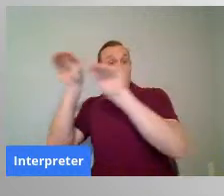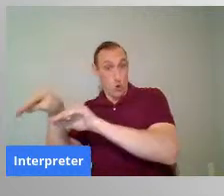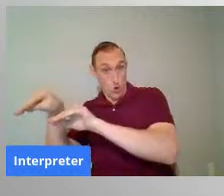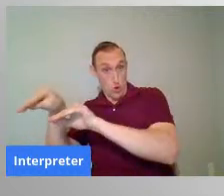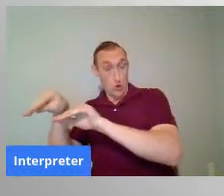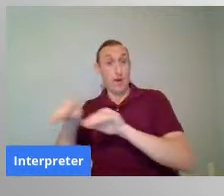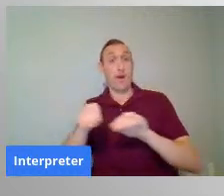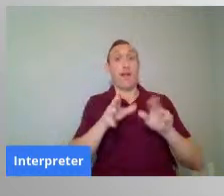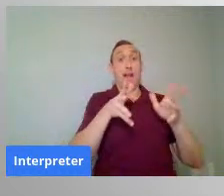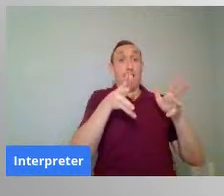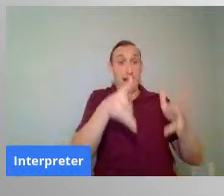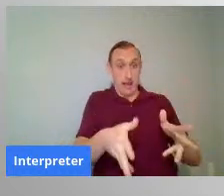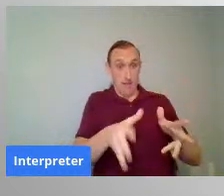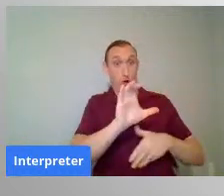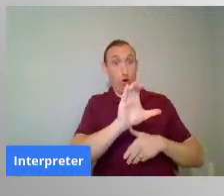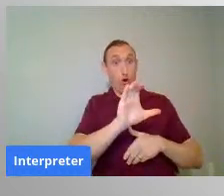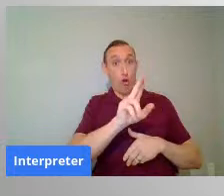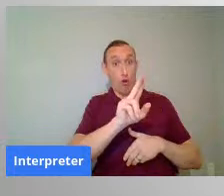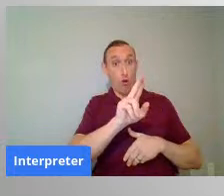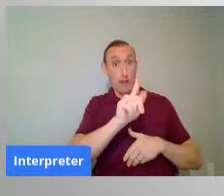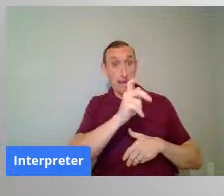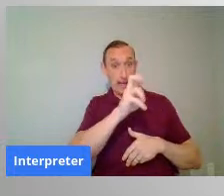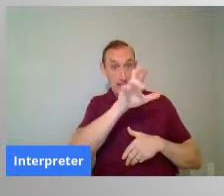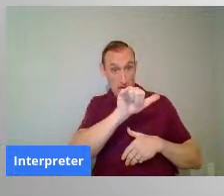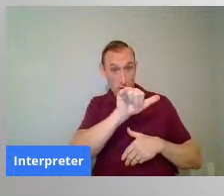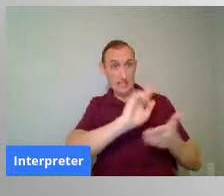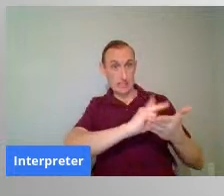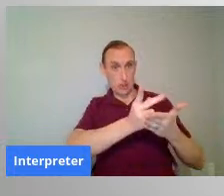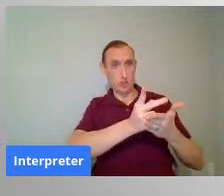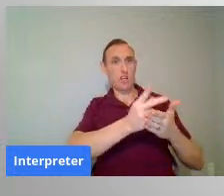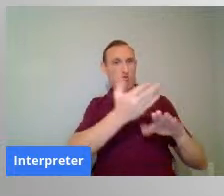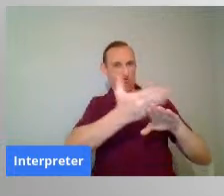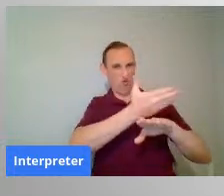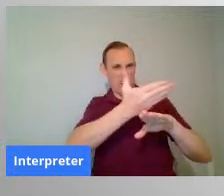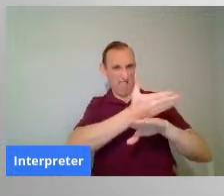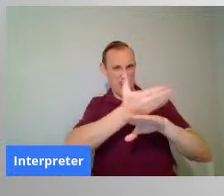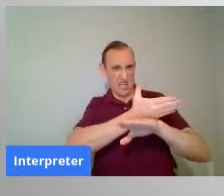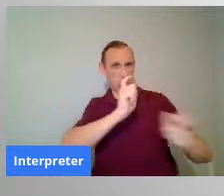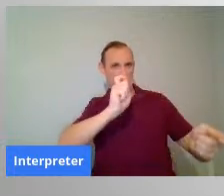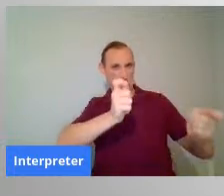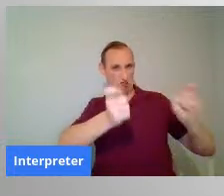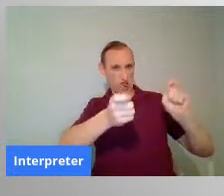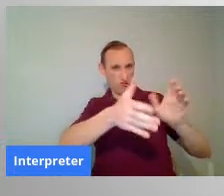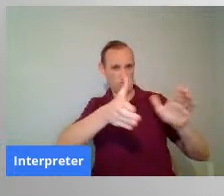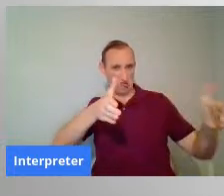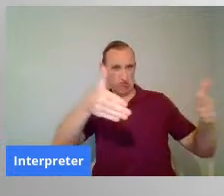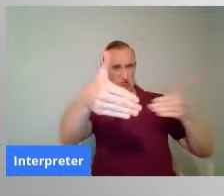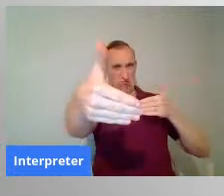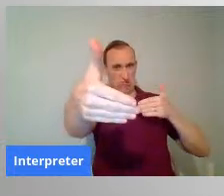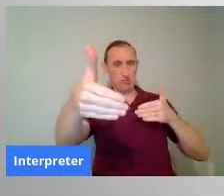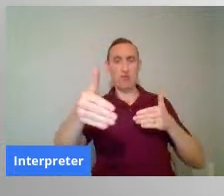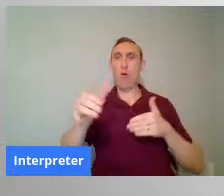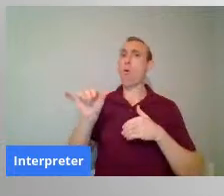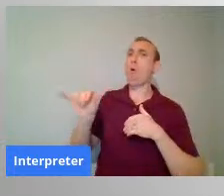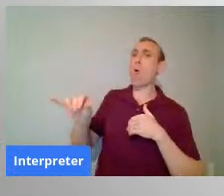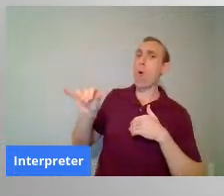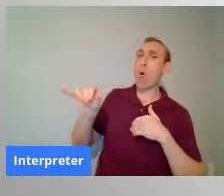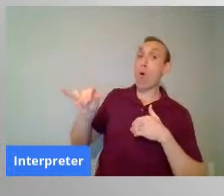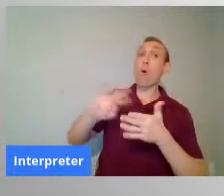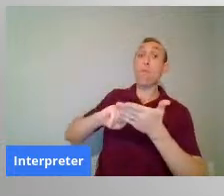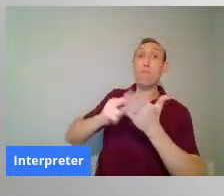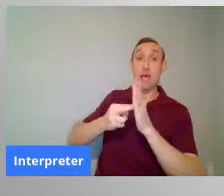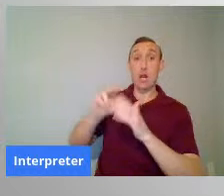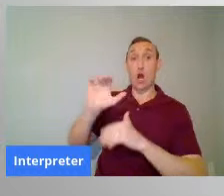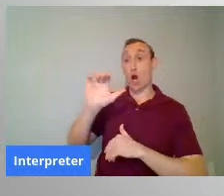kitchen once nutrition moves out. Oh, so that would mean just putting in a kitchen at the